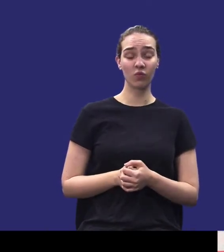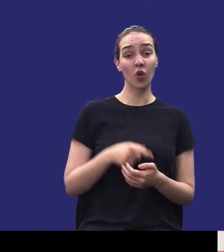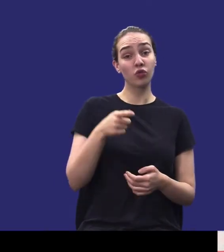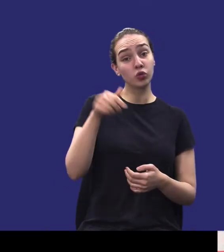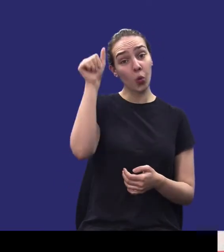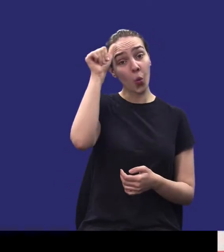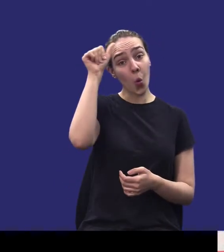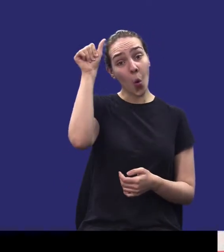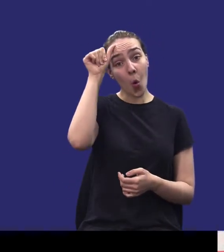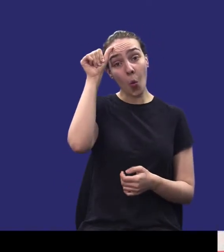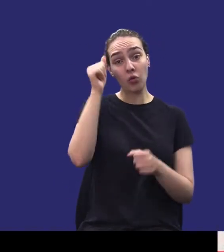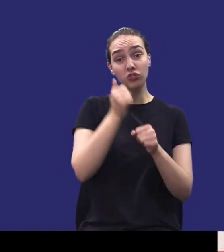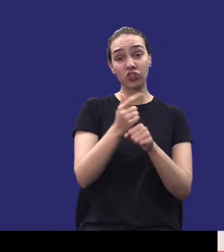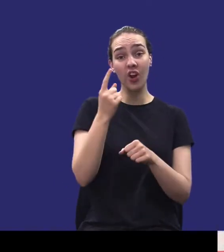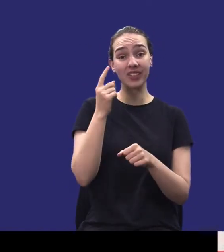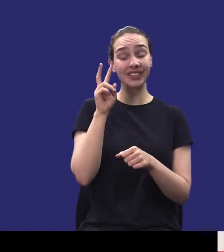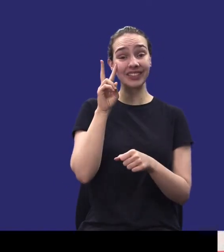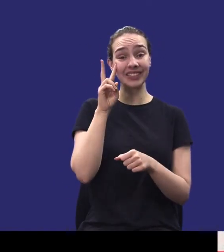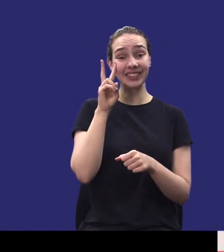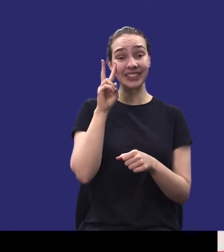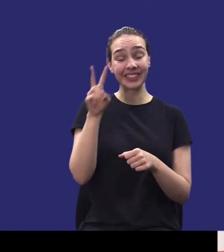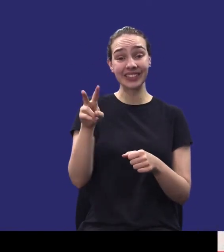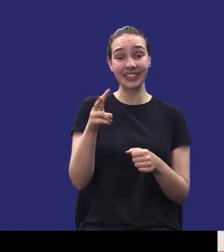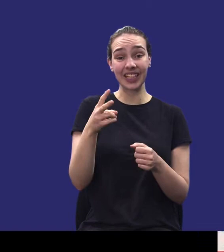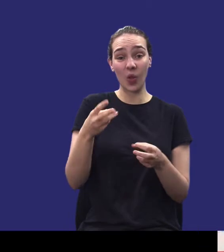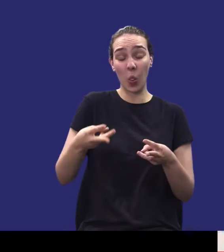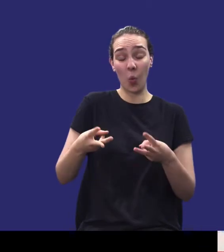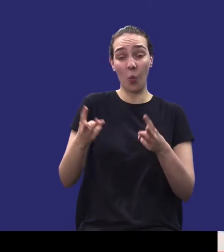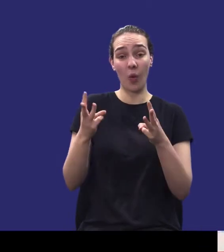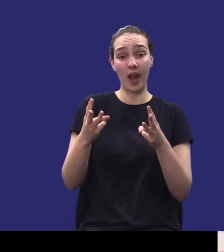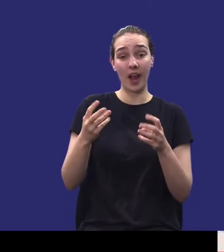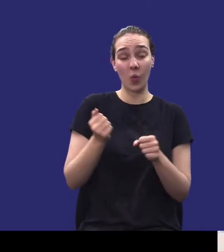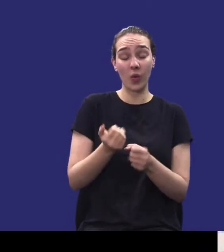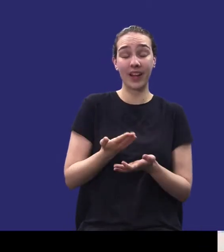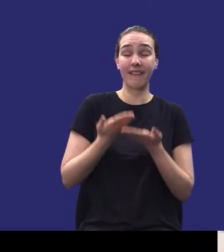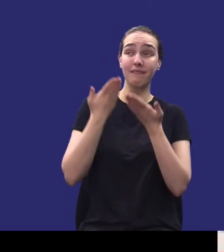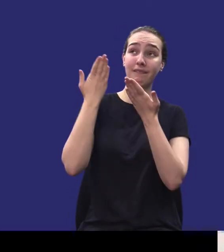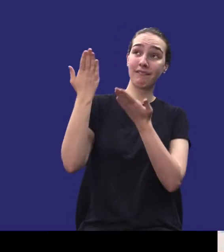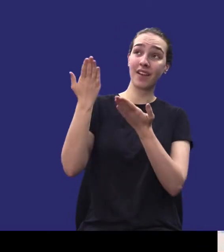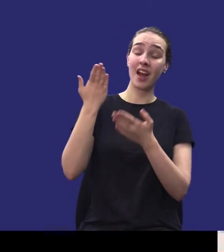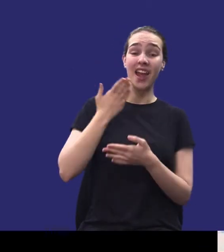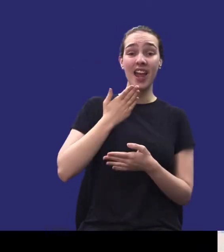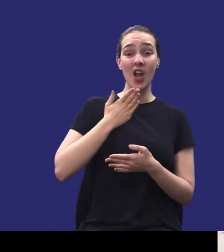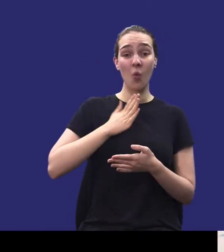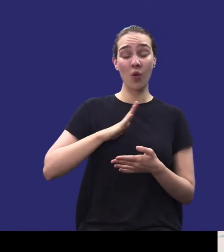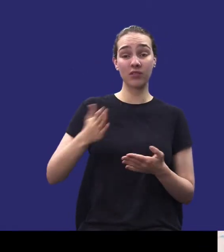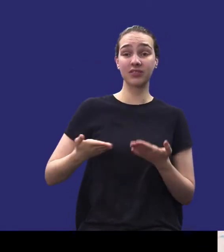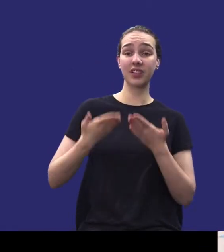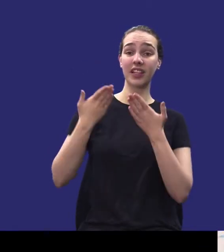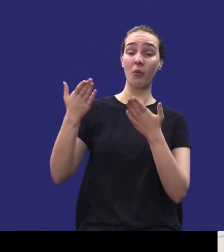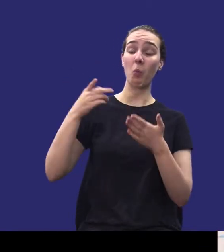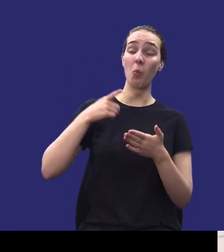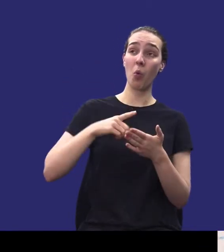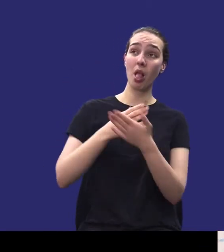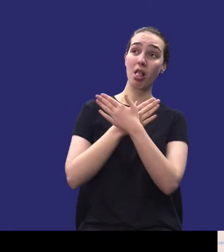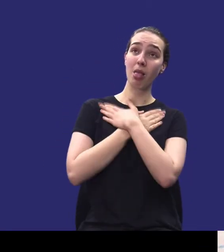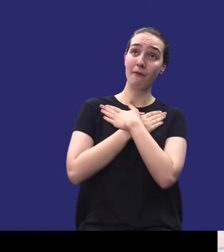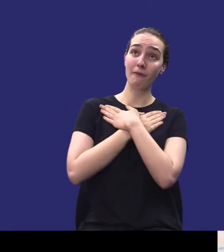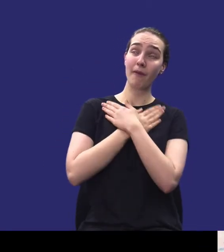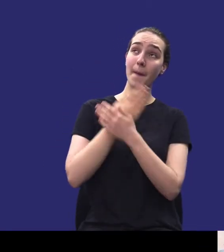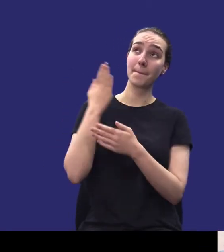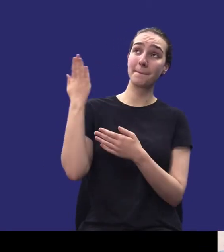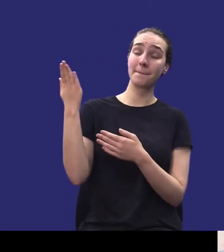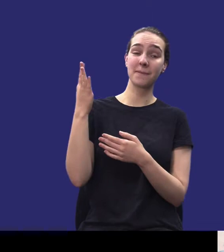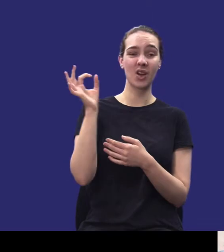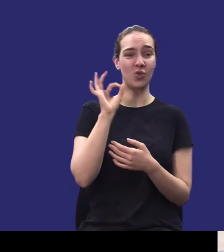Did you know that God sees the way that we give to him? He wants us to give because we love him, and not so that